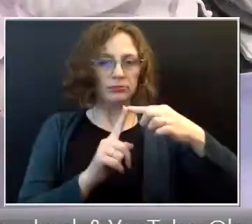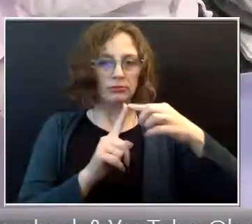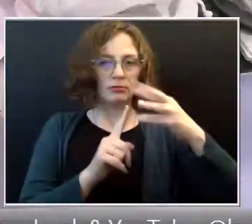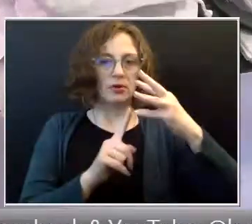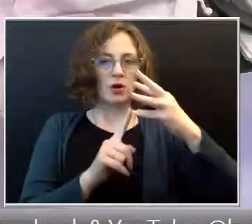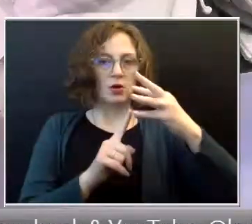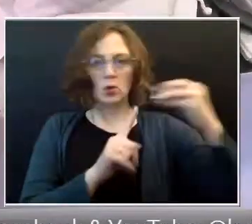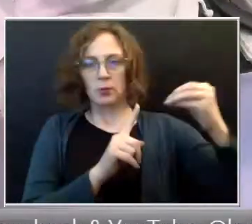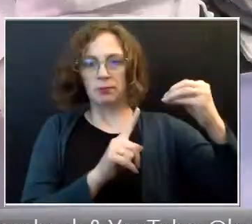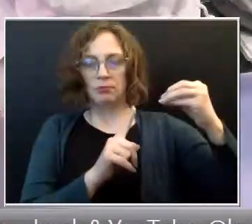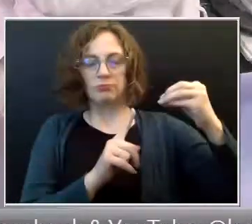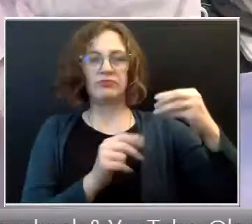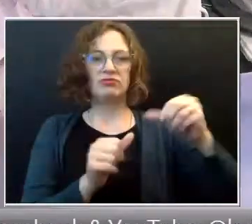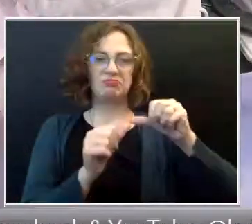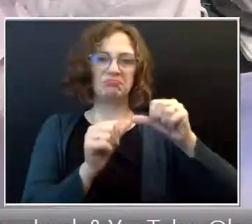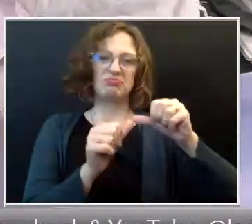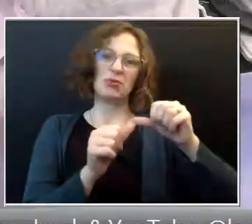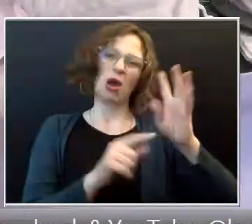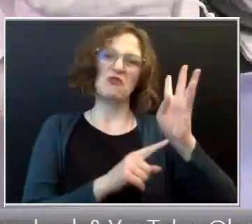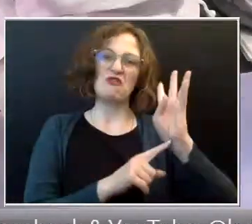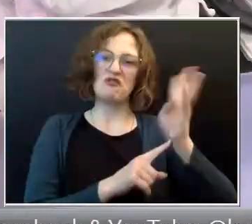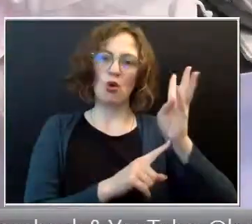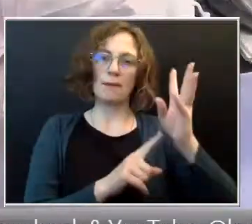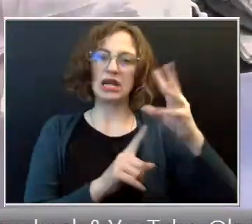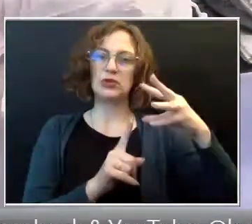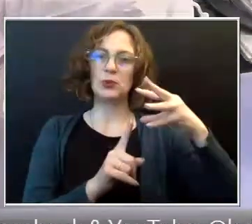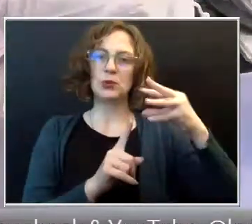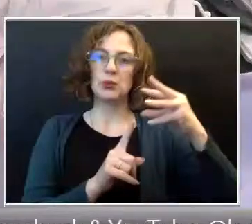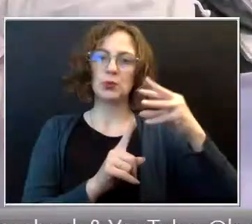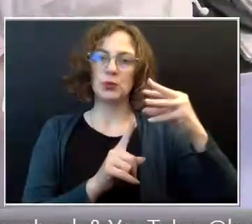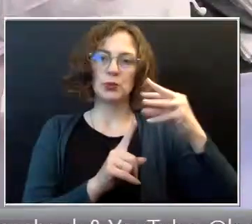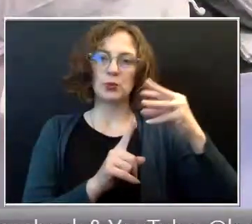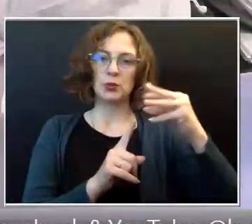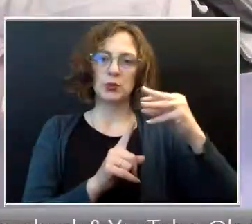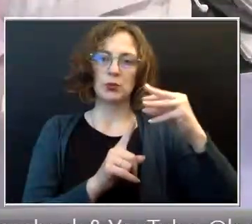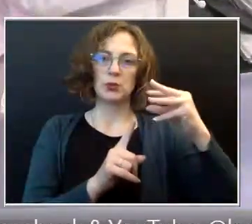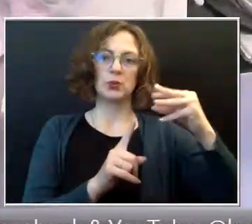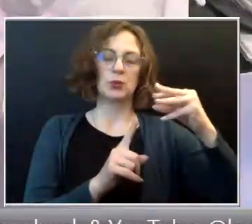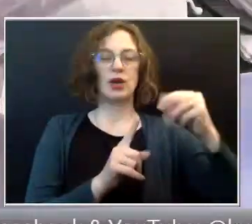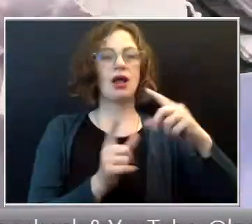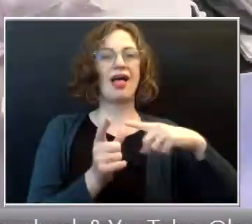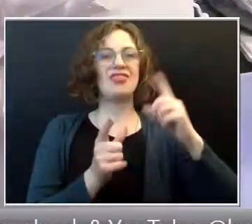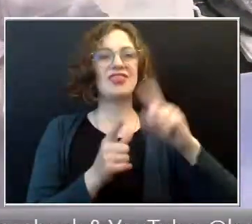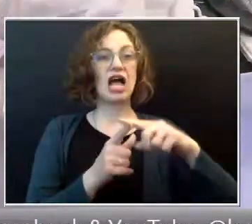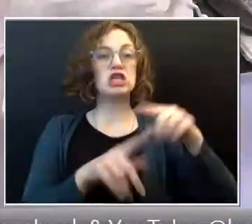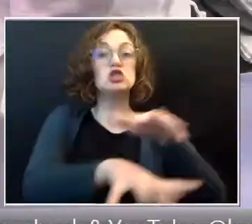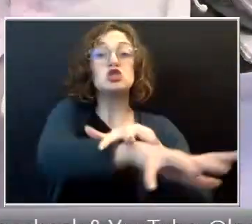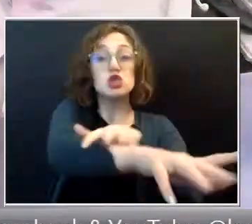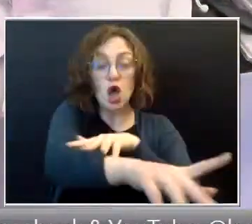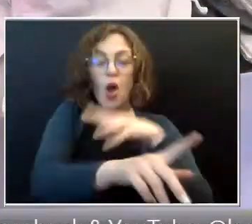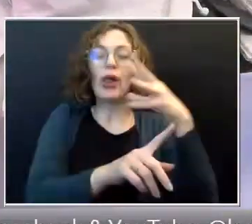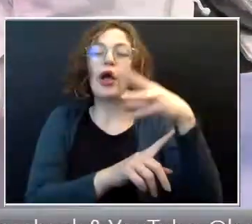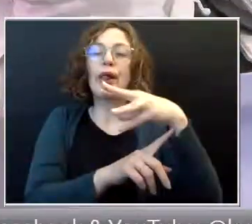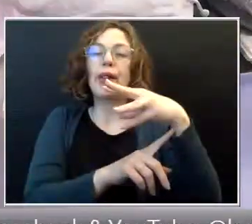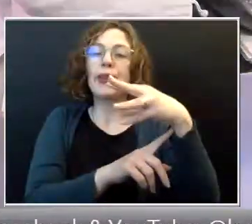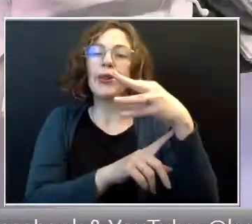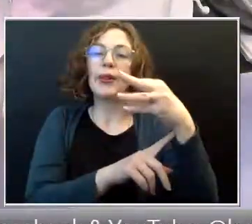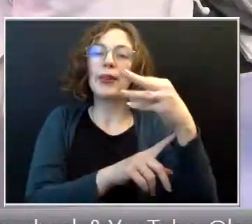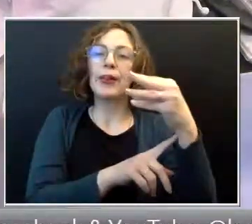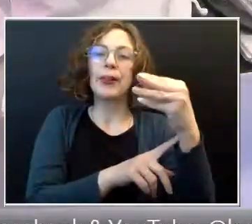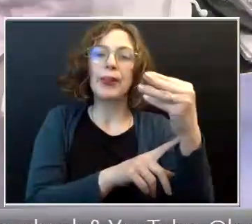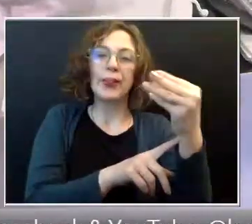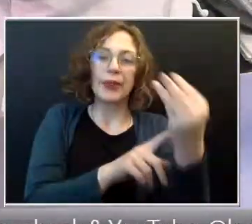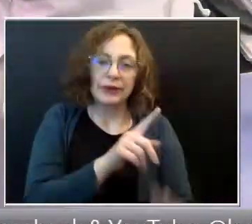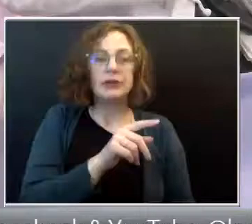4 minutes, and then very slowly pull it out, because we don't want to pull it too fast, because if we pull it too fast, the clot can dislodge and go back up or